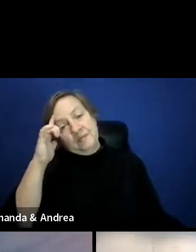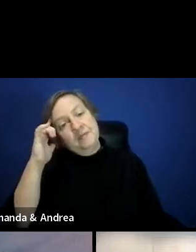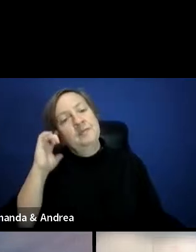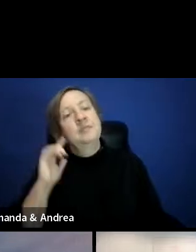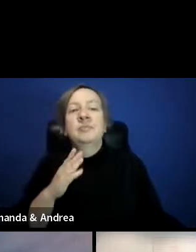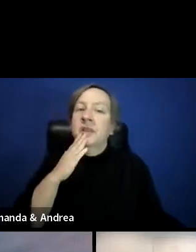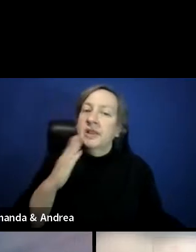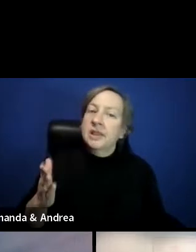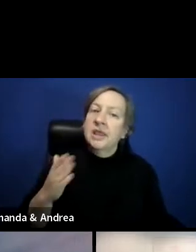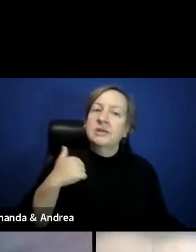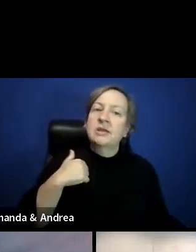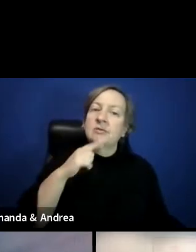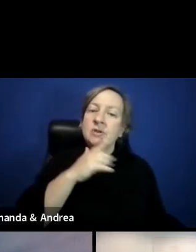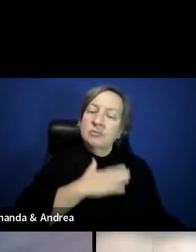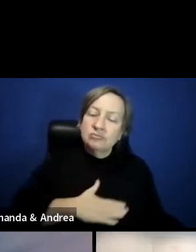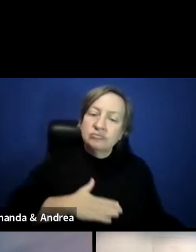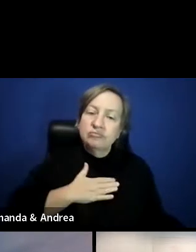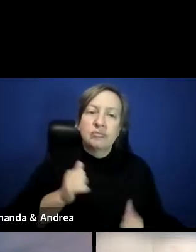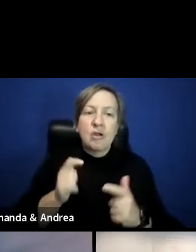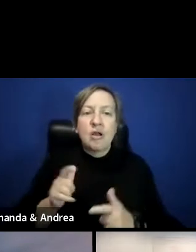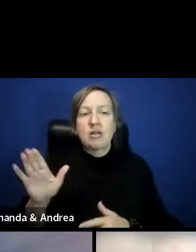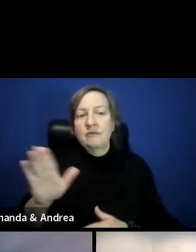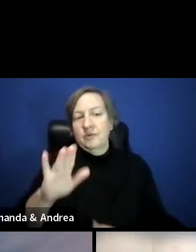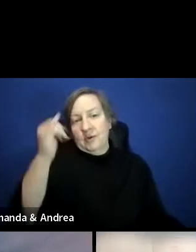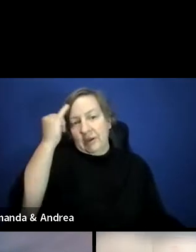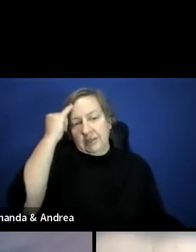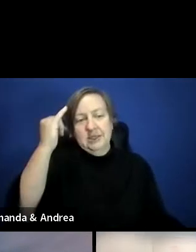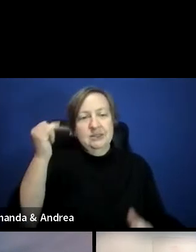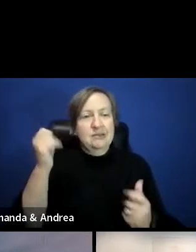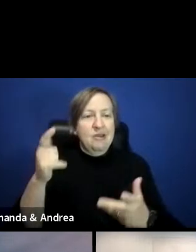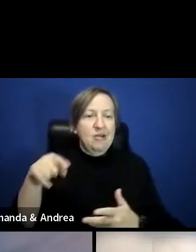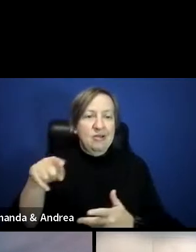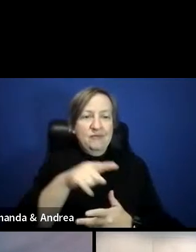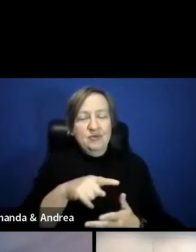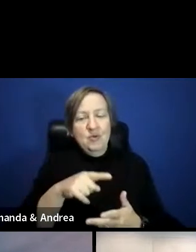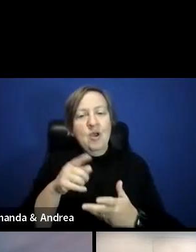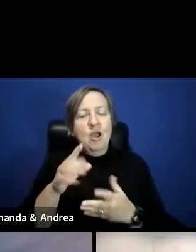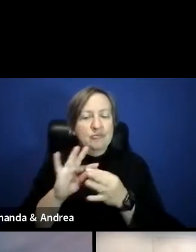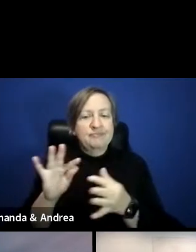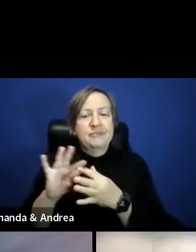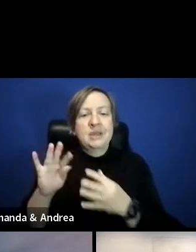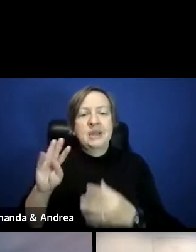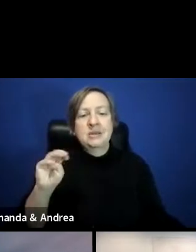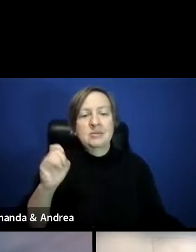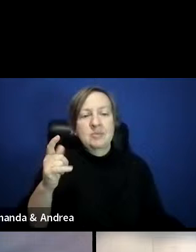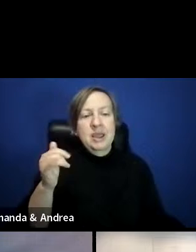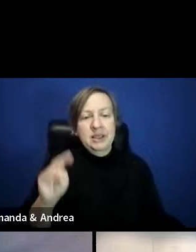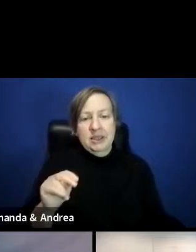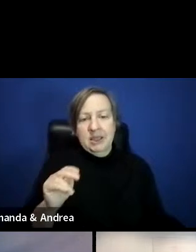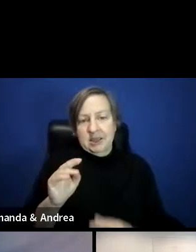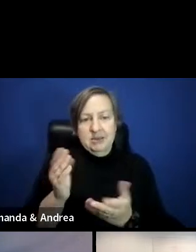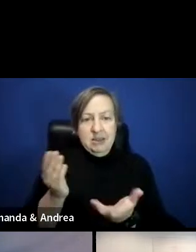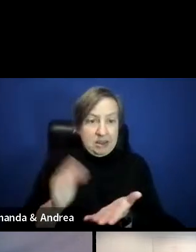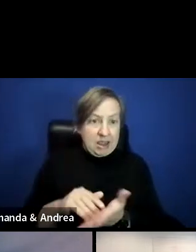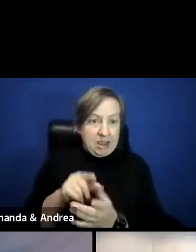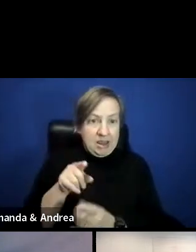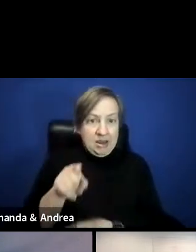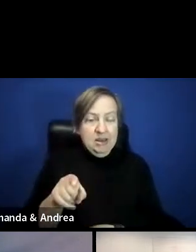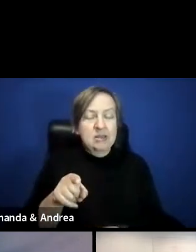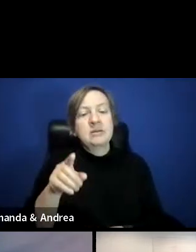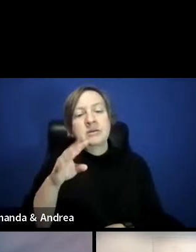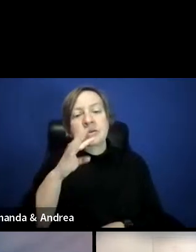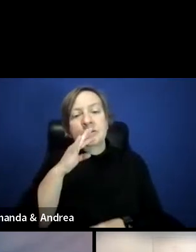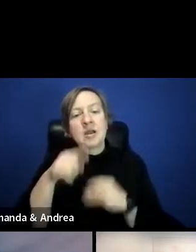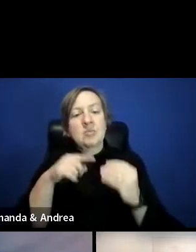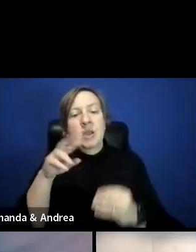Thank you. And I really appreciate all of these ideas you all are bringing. And so, Megan, I'd love to come back to you on this, especially talking about